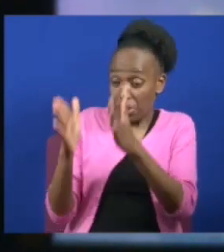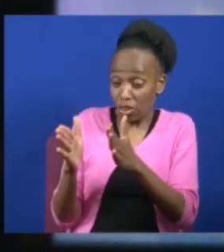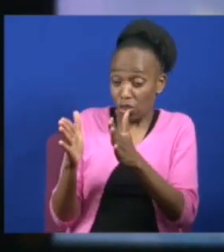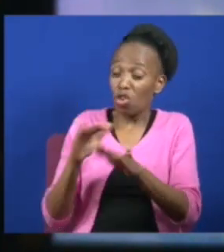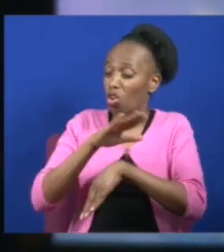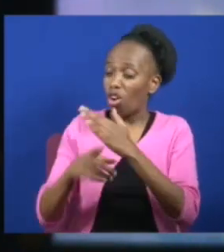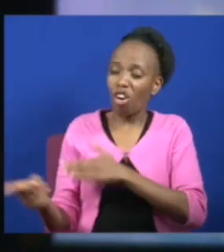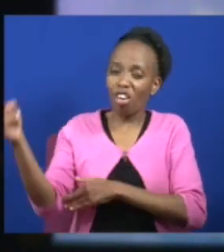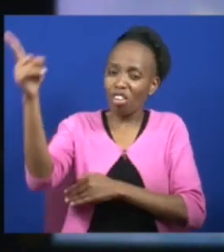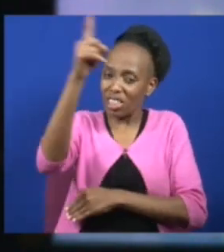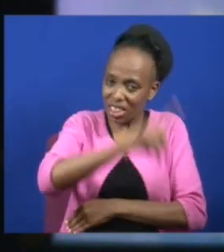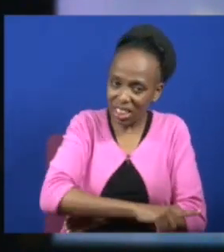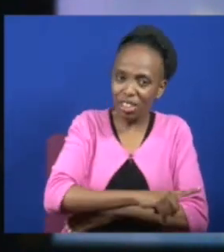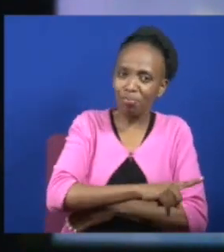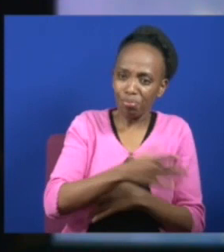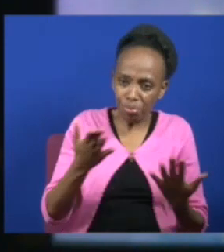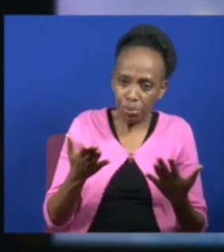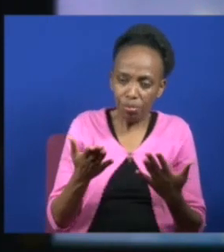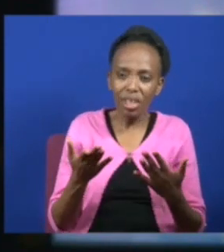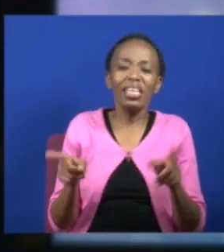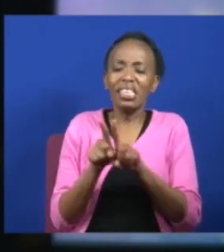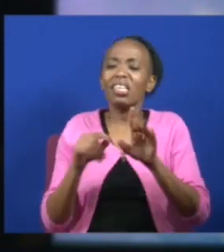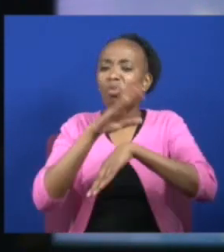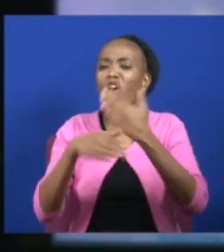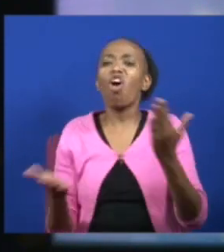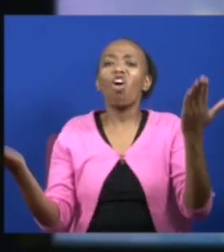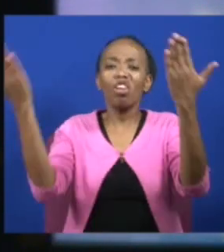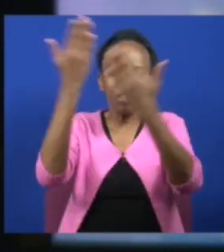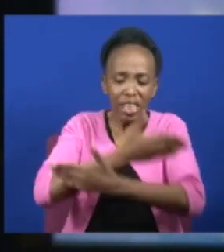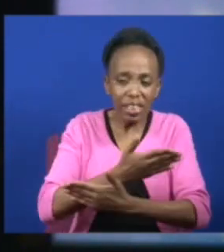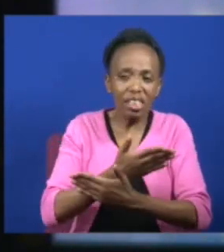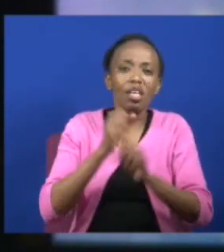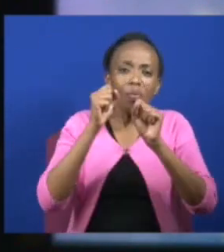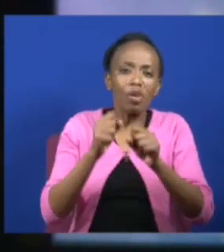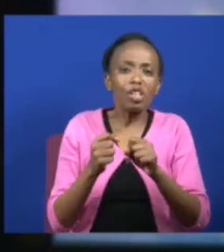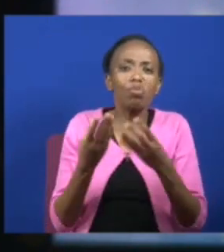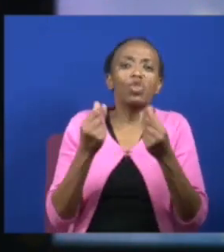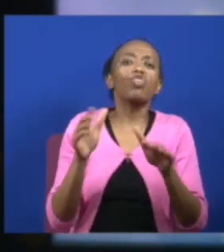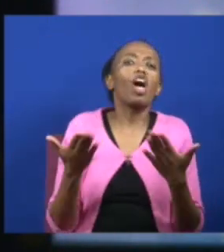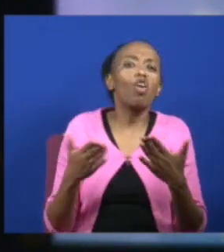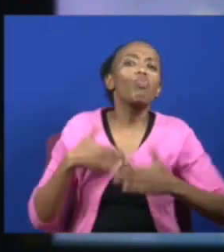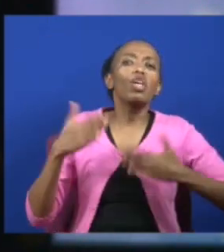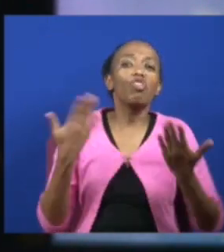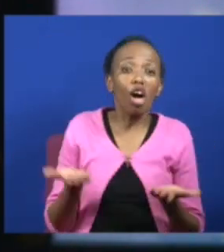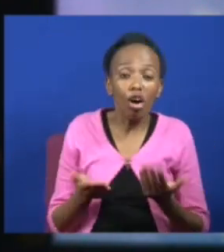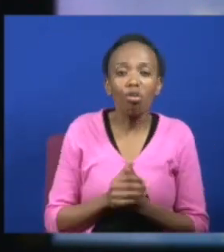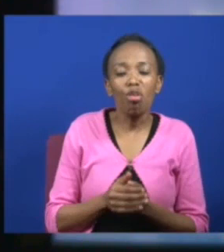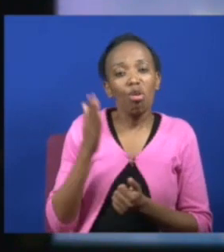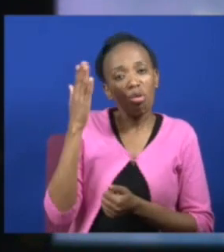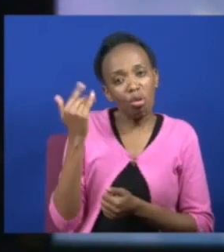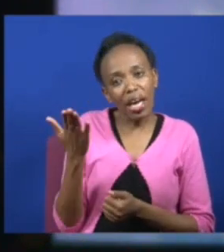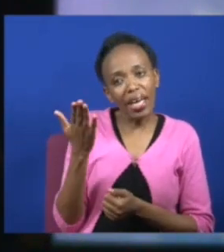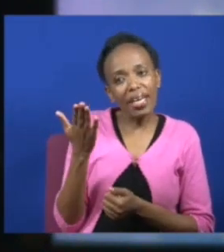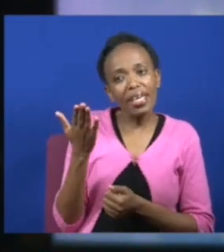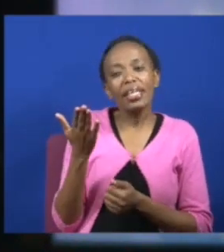these people all day long and all night. How do I cope? How do I behave?